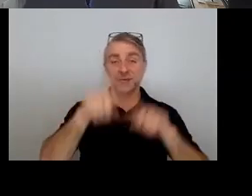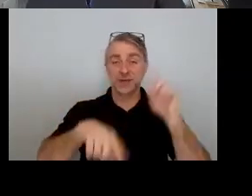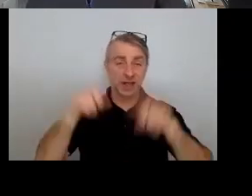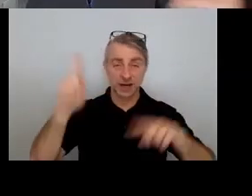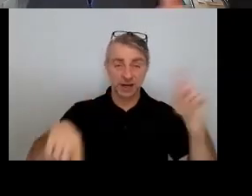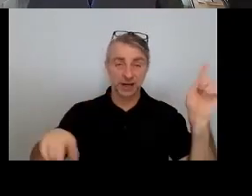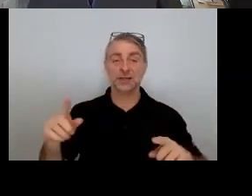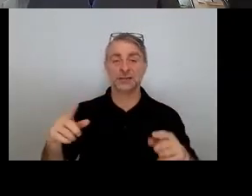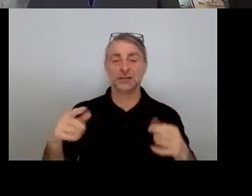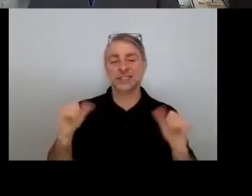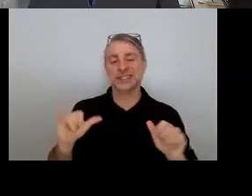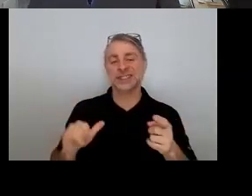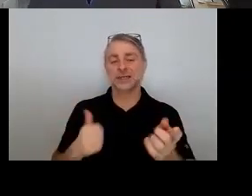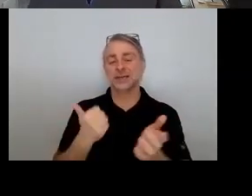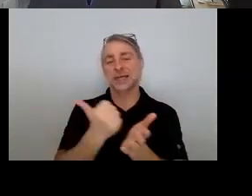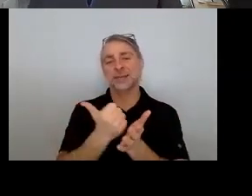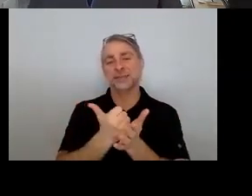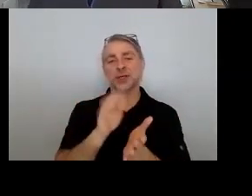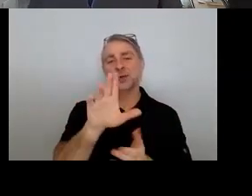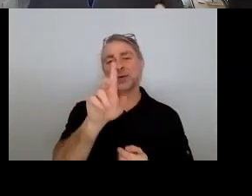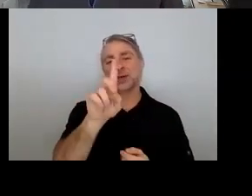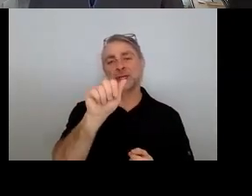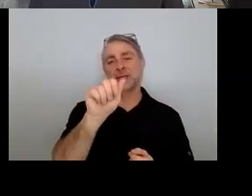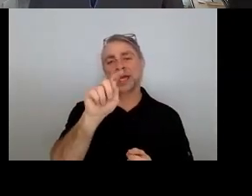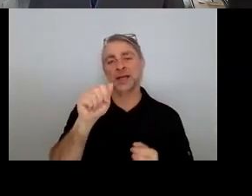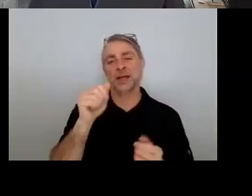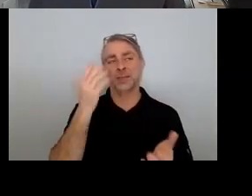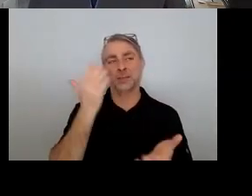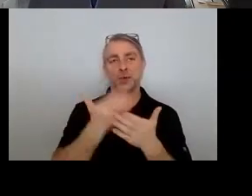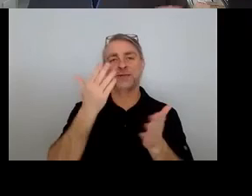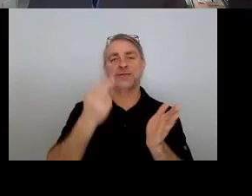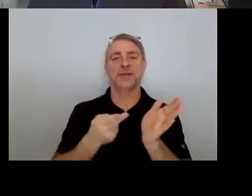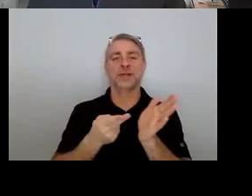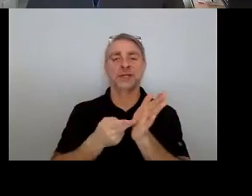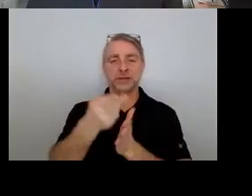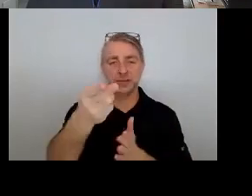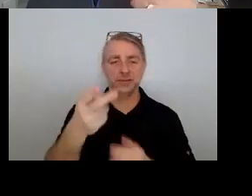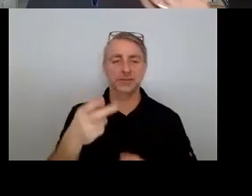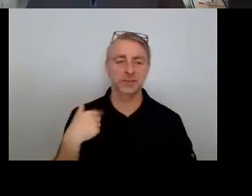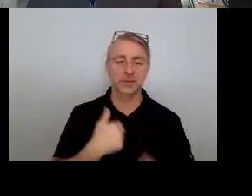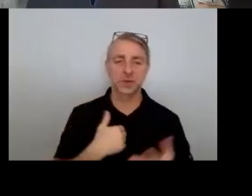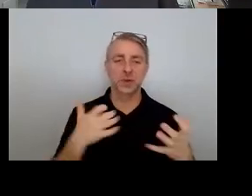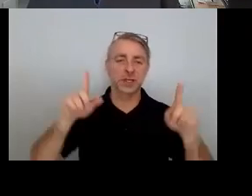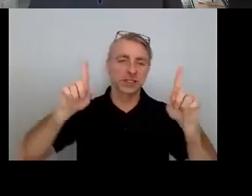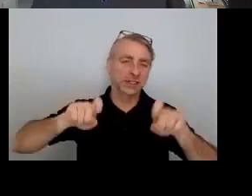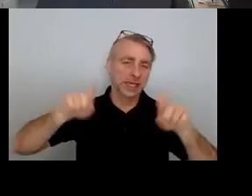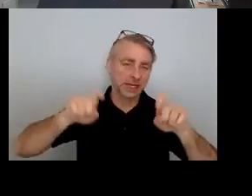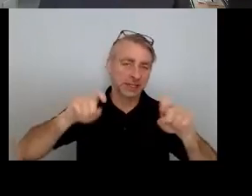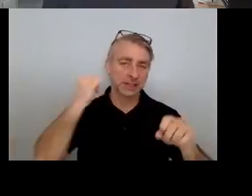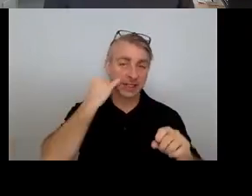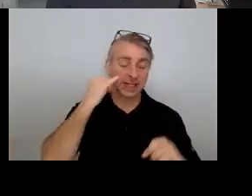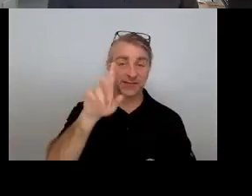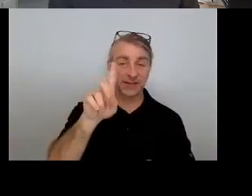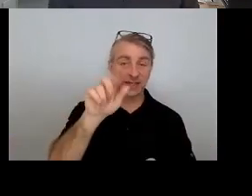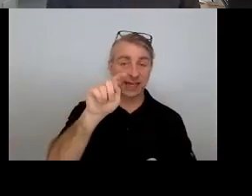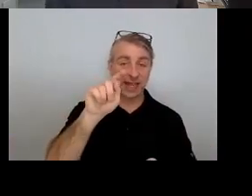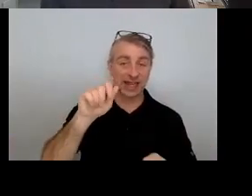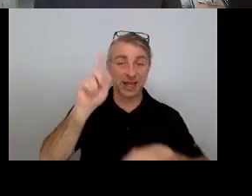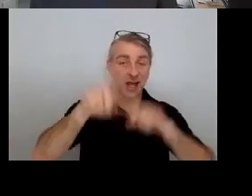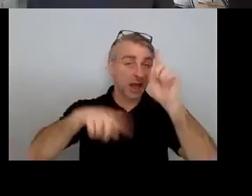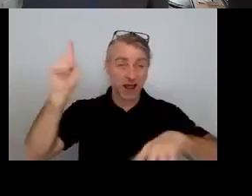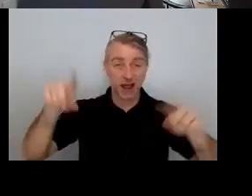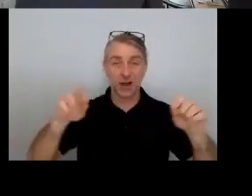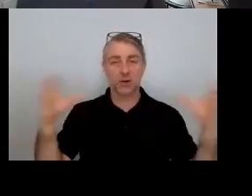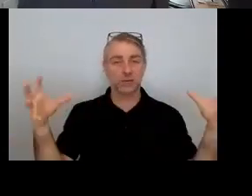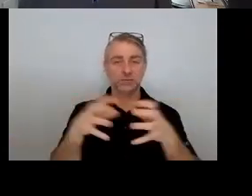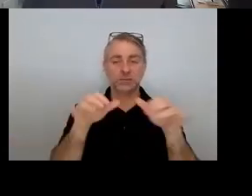through how we conceptualize that heterogeneity term and test it, and at least test a basic hypothesis about whether